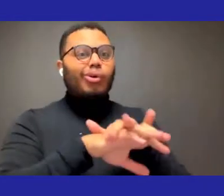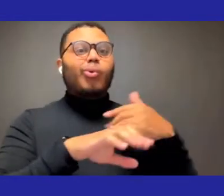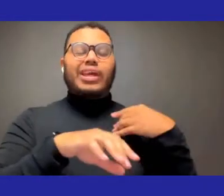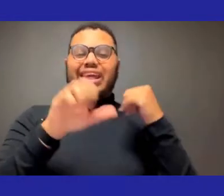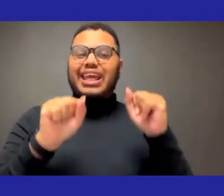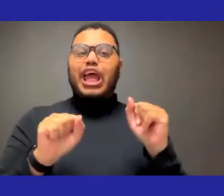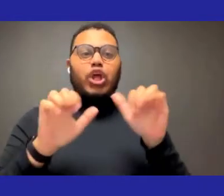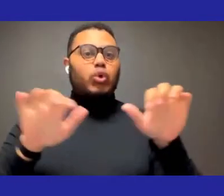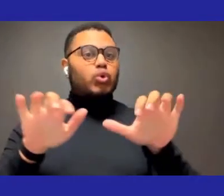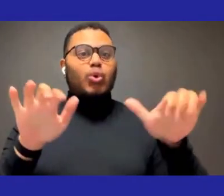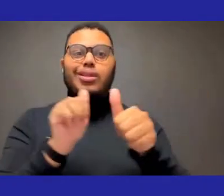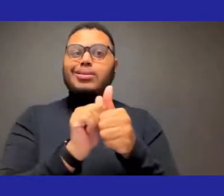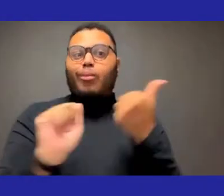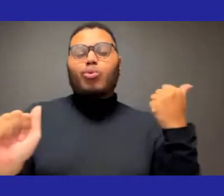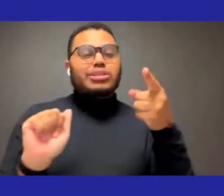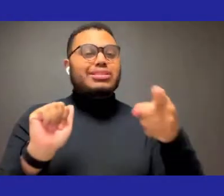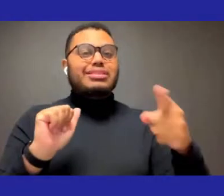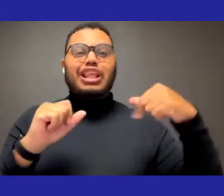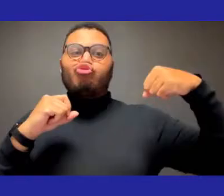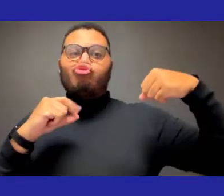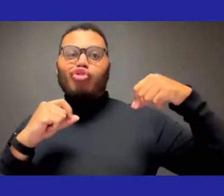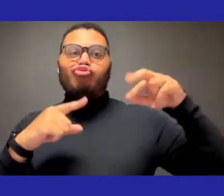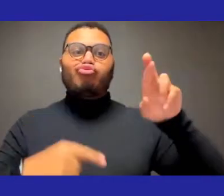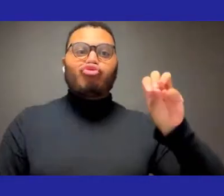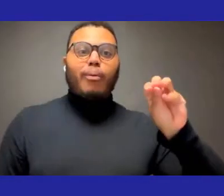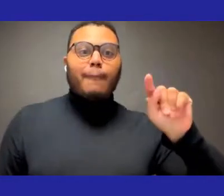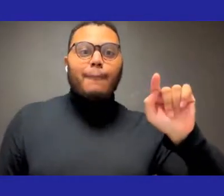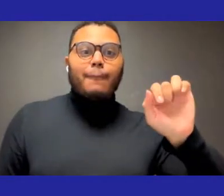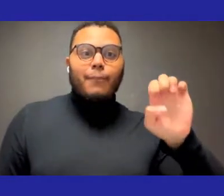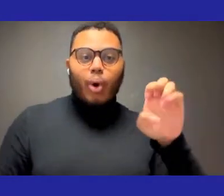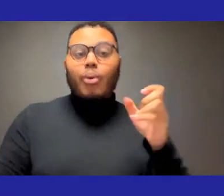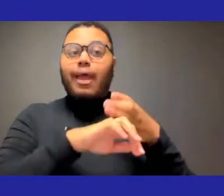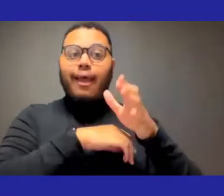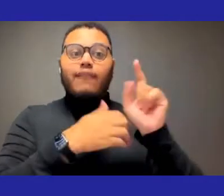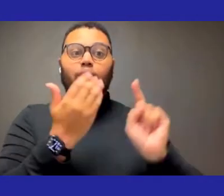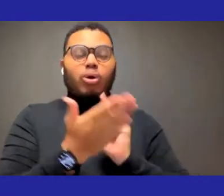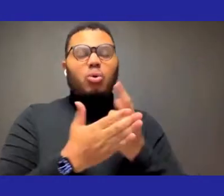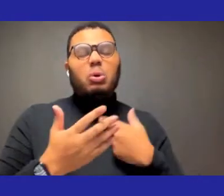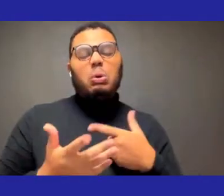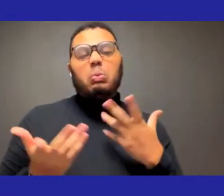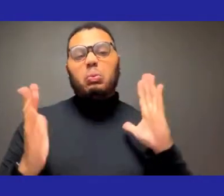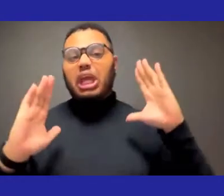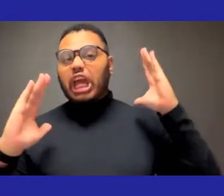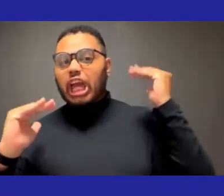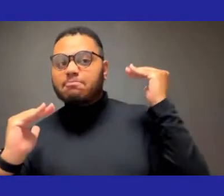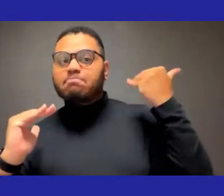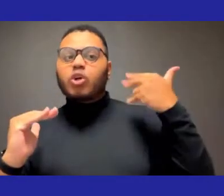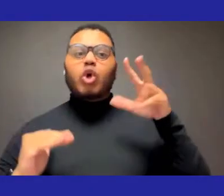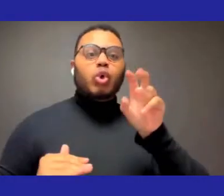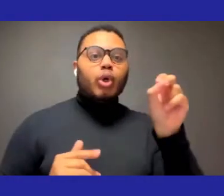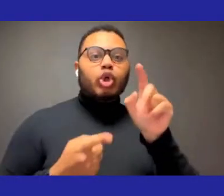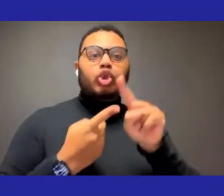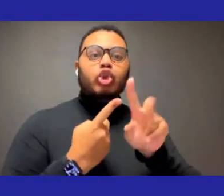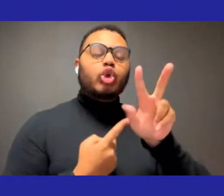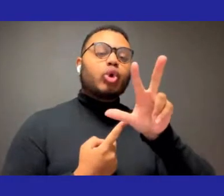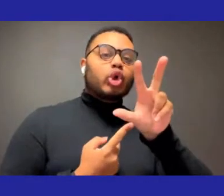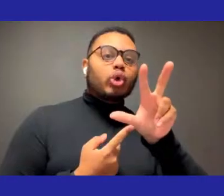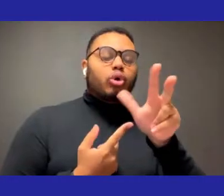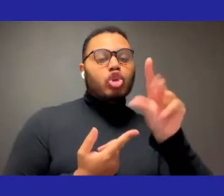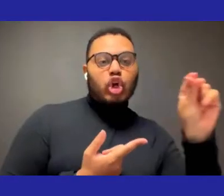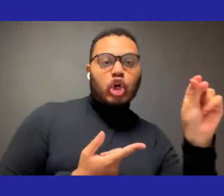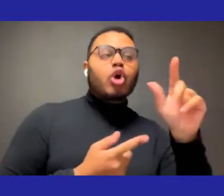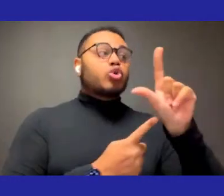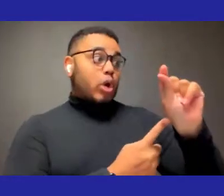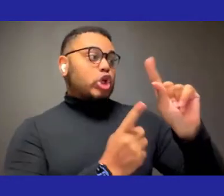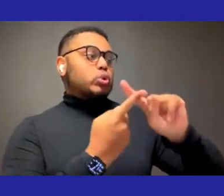in the after hours. And so we anticipate, 20 to 30% decrease in size of the departments as